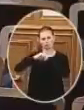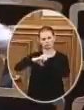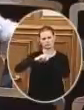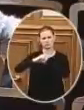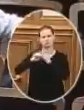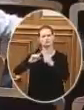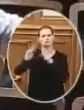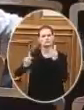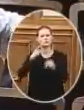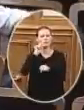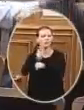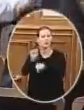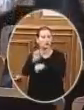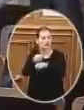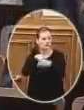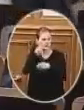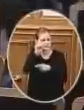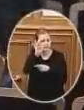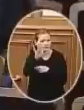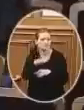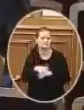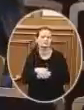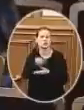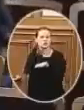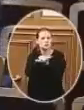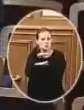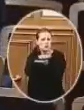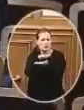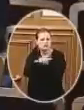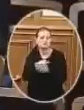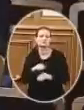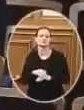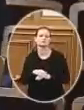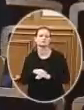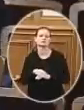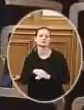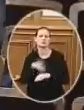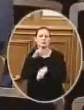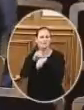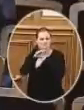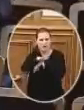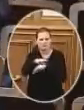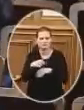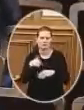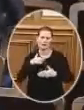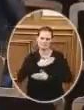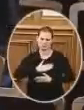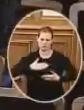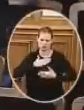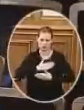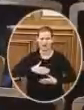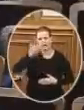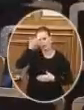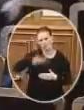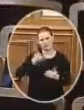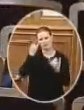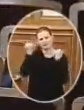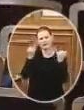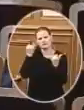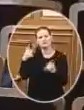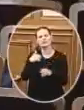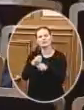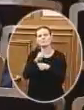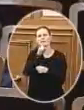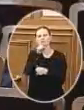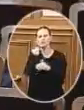employers and employees and the PTAs at the schools that are affected. But I really appreciate it and welcome the idea that we make sure that accessibility